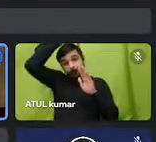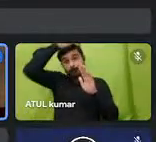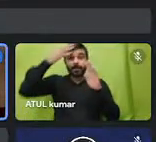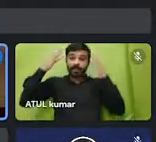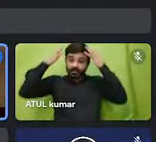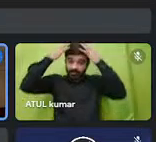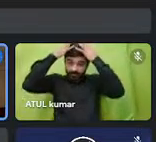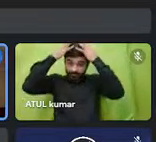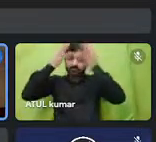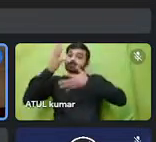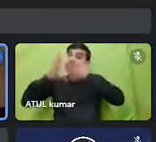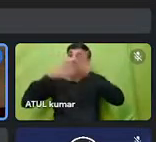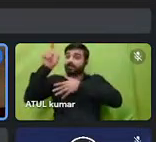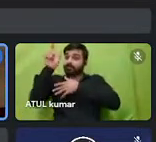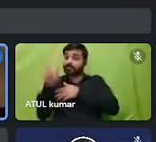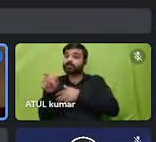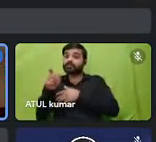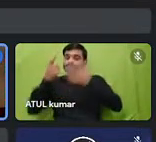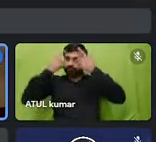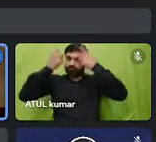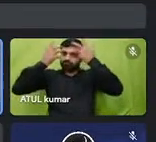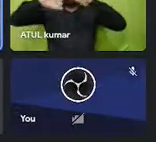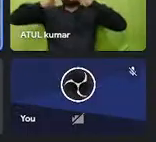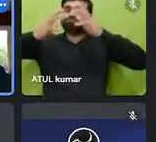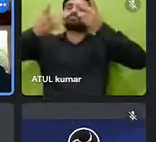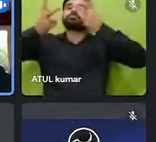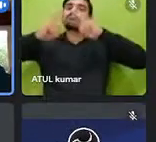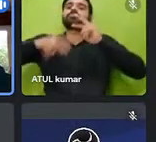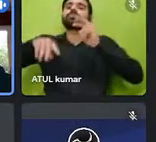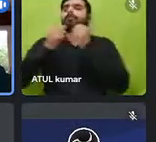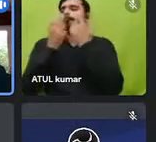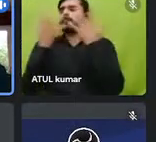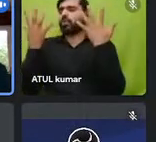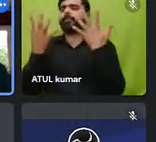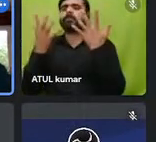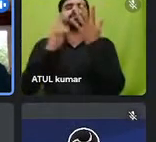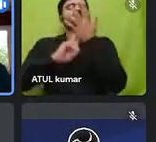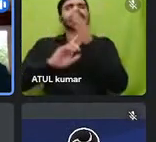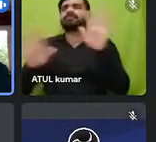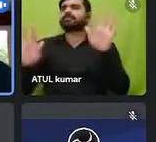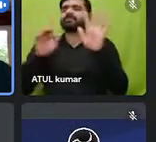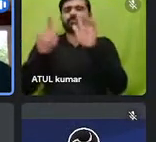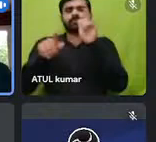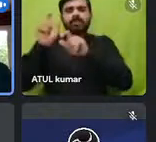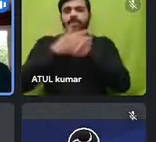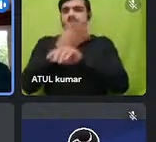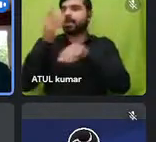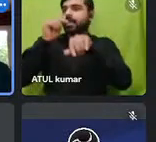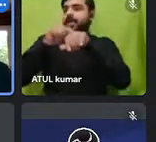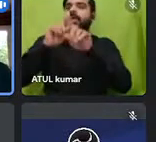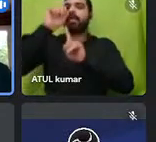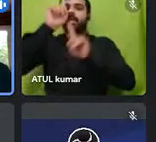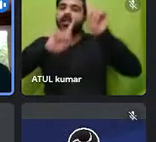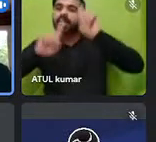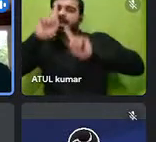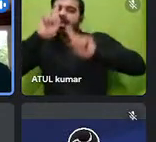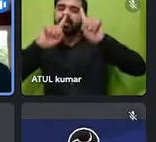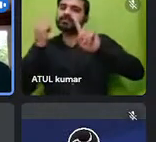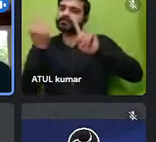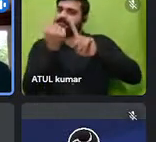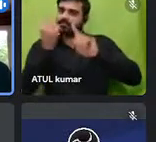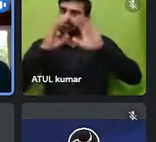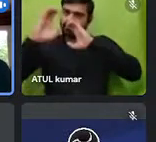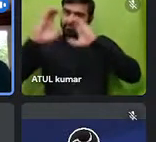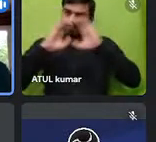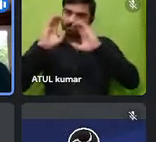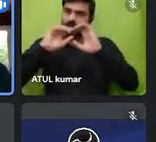the signer. I'll talk about this a bit more, but just generally, we often gesture not to communicate